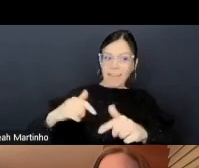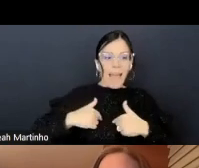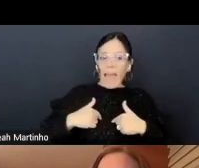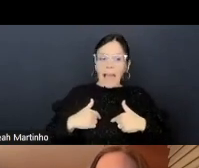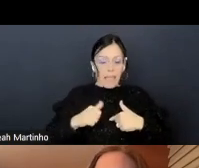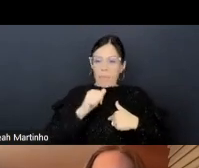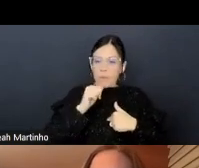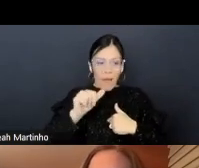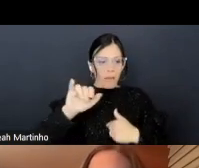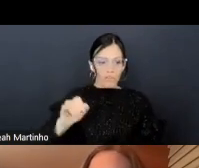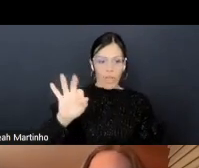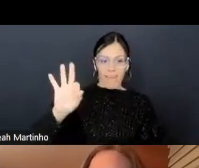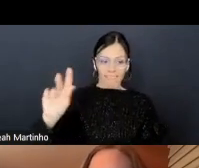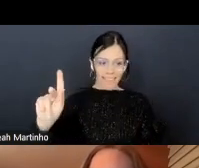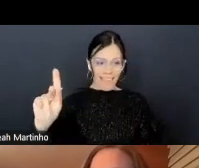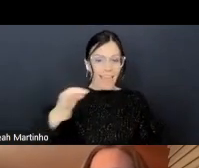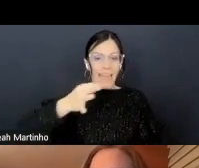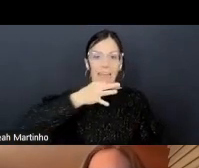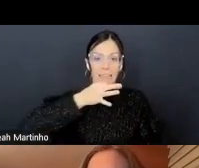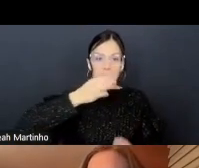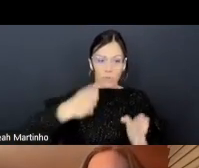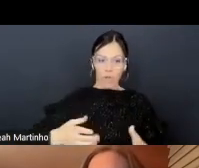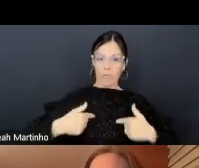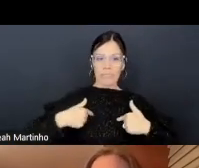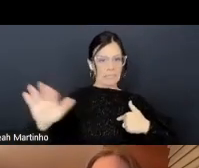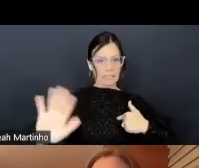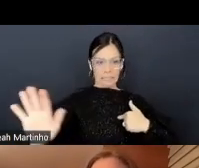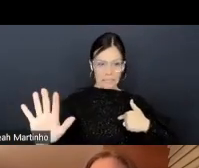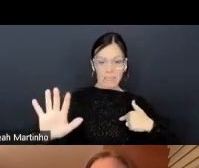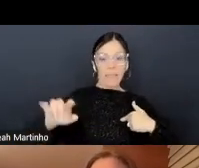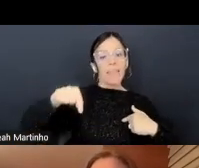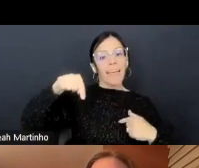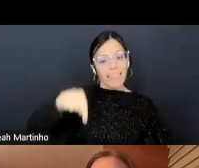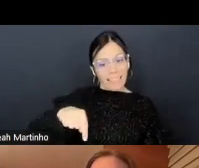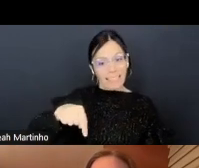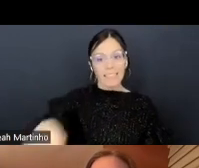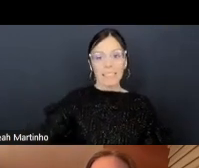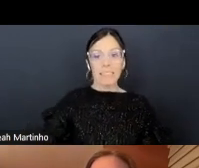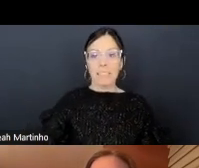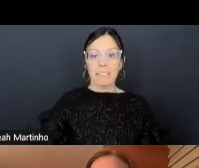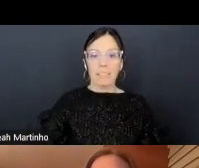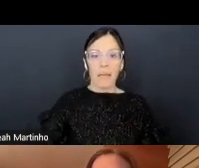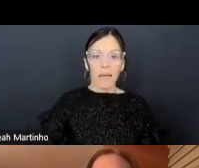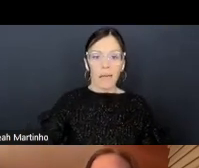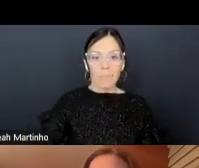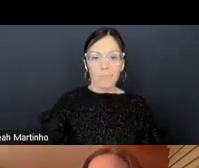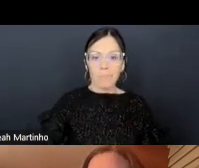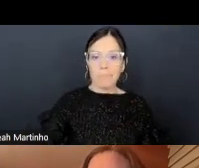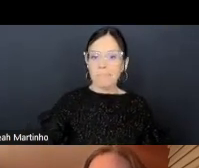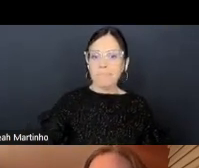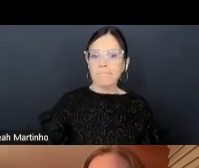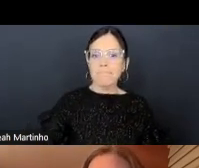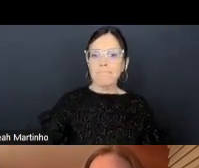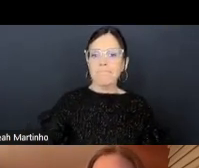jfk expert um this is um only a brief glimpse